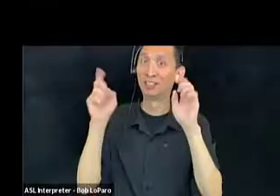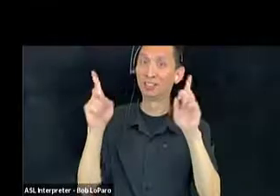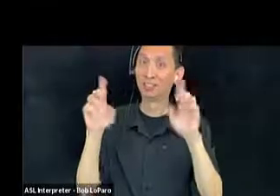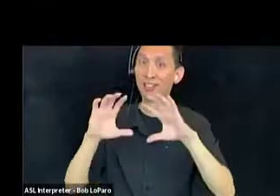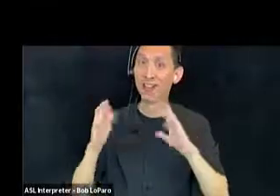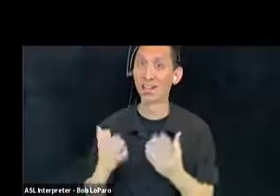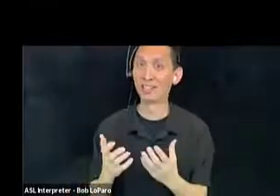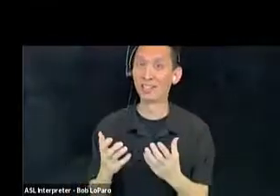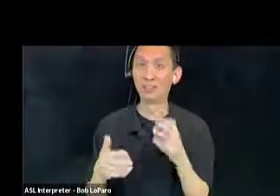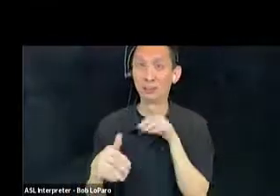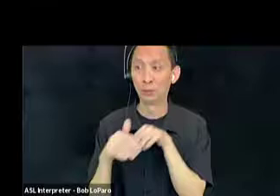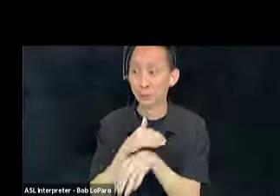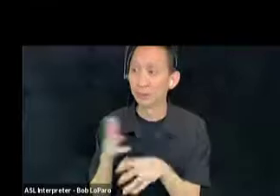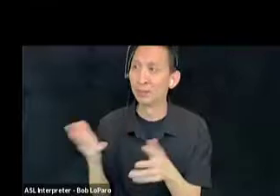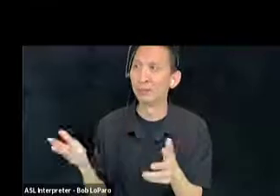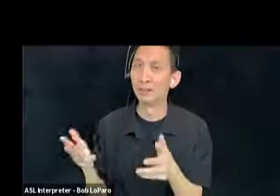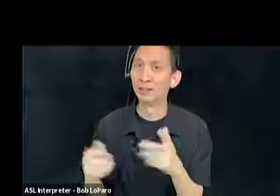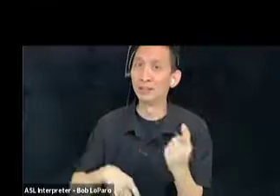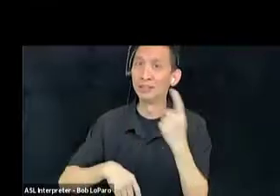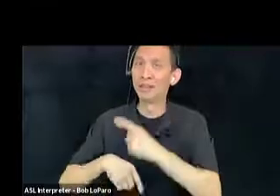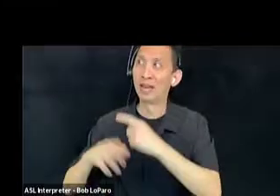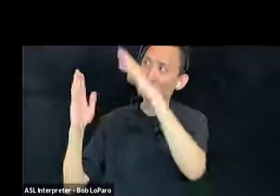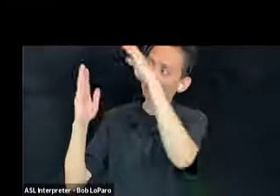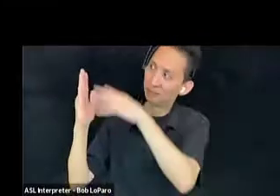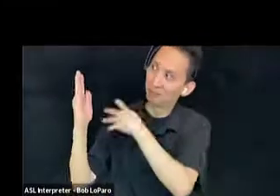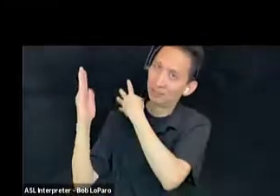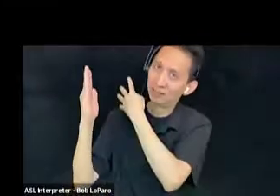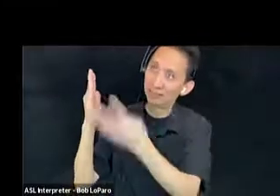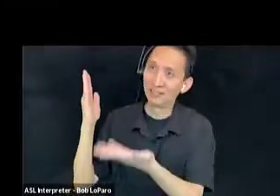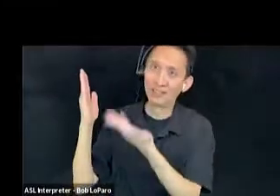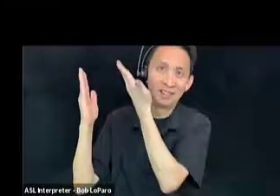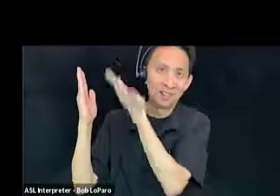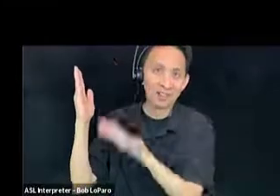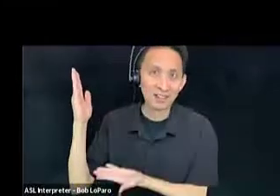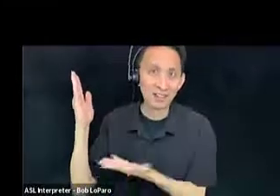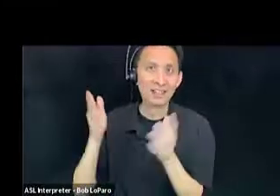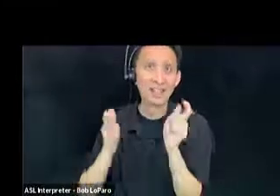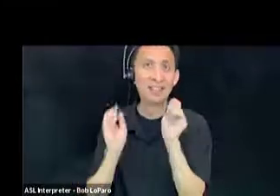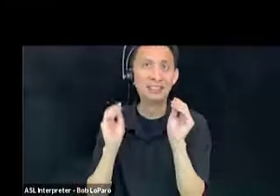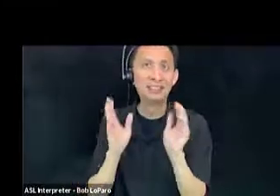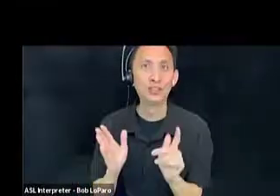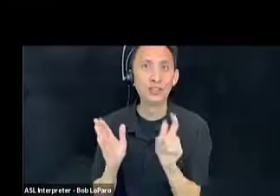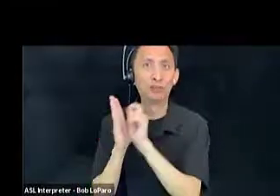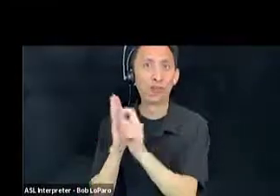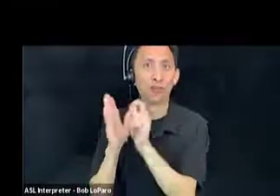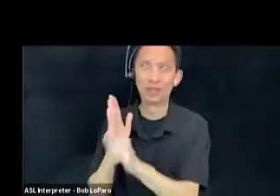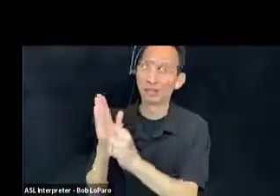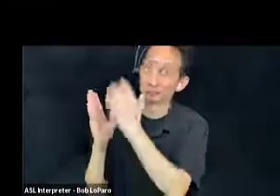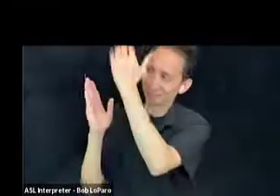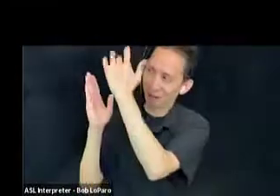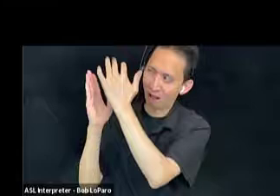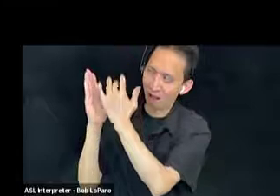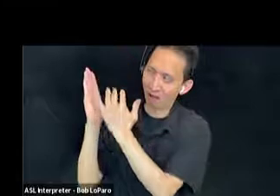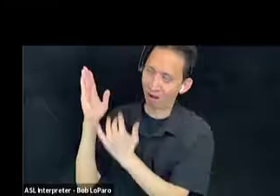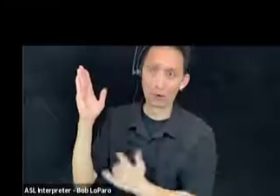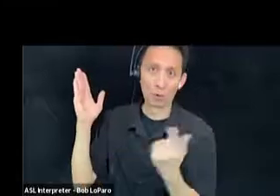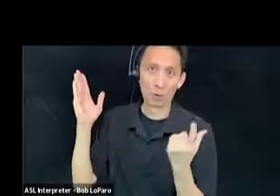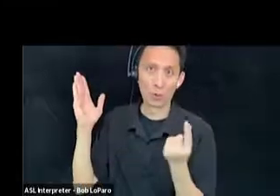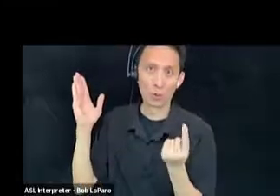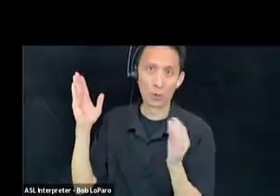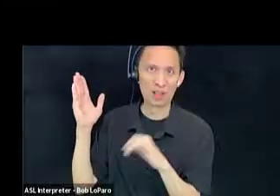a lot of the times the day is laid out either on the whiteboard or the smart board or somewhere in the classroom what that schedule is for the day.